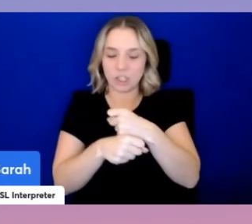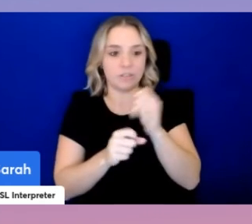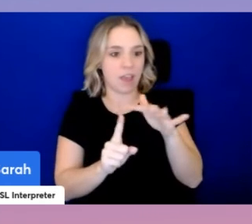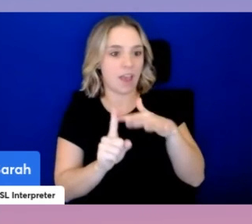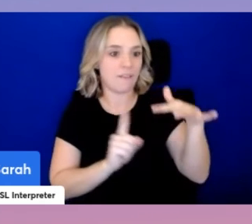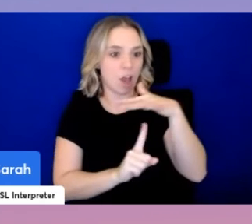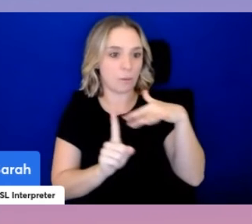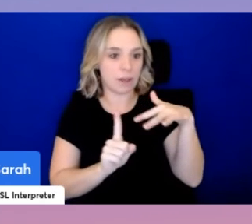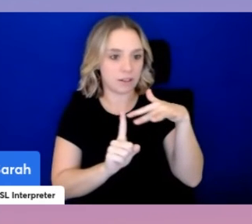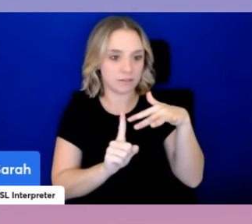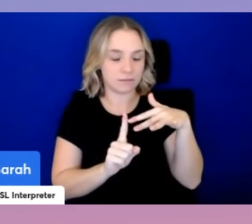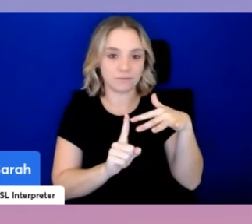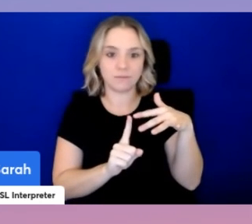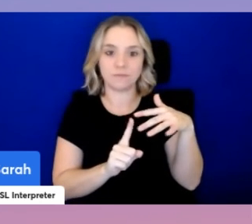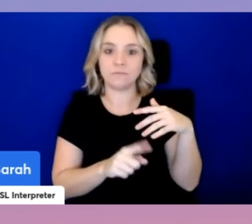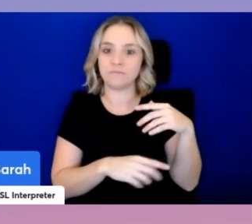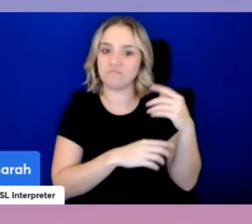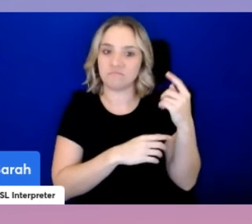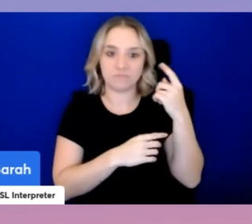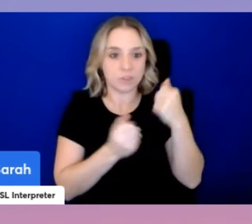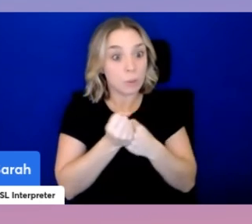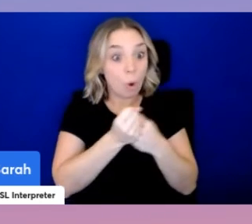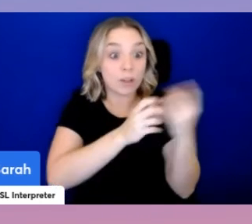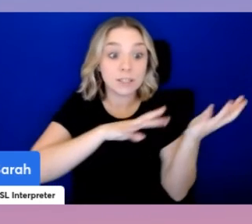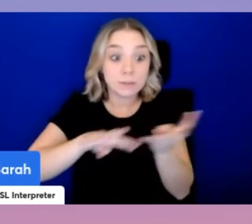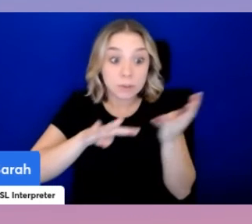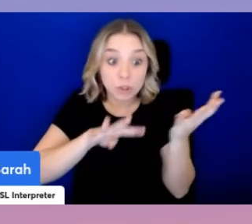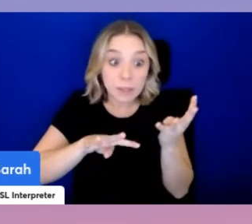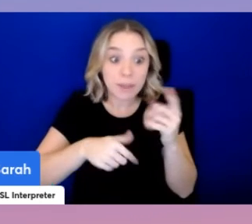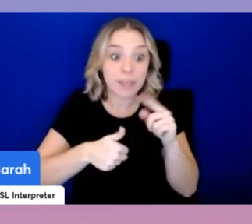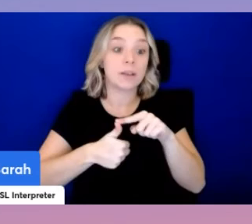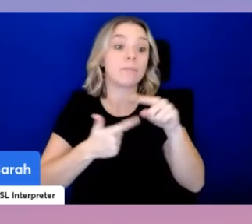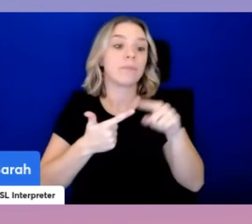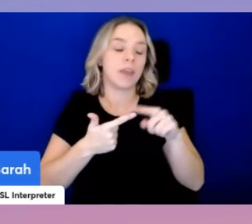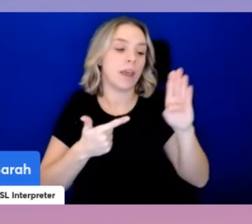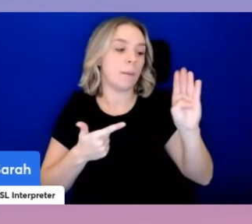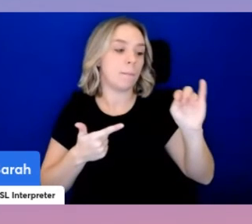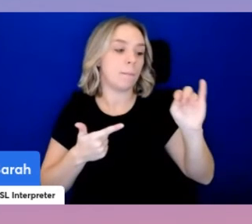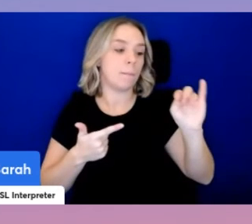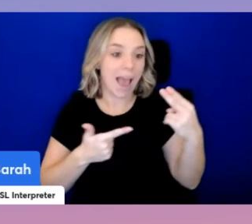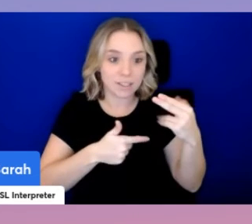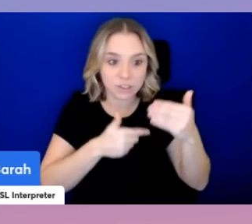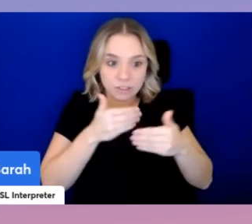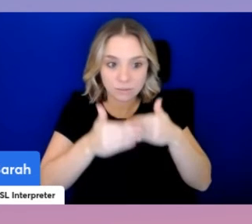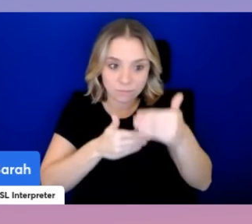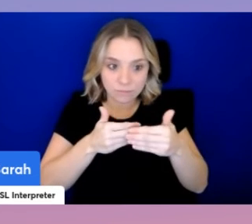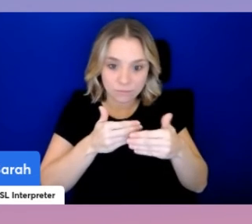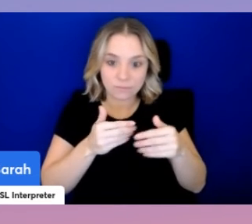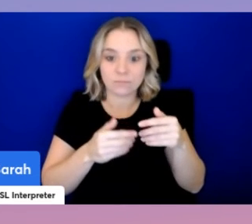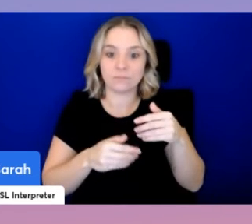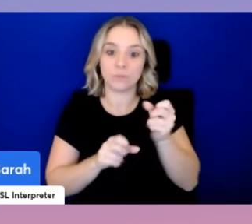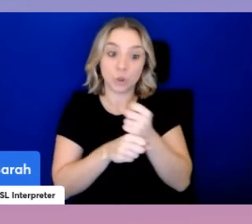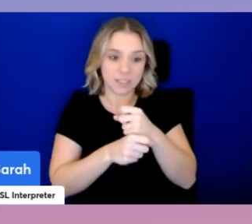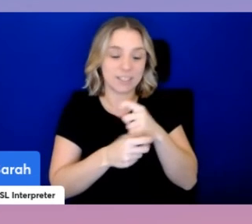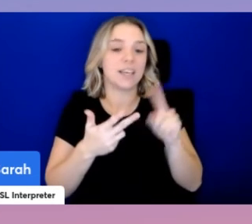supports streaming and batch processing in an automated manner.